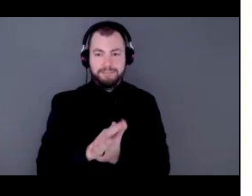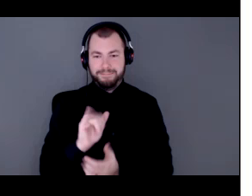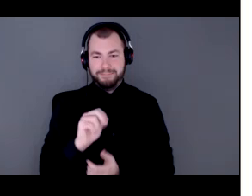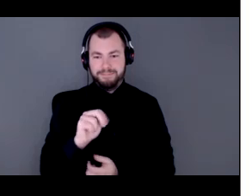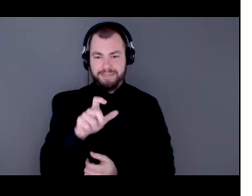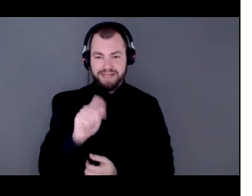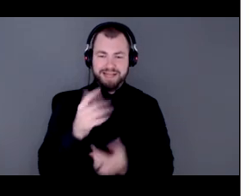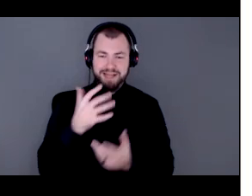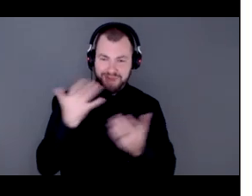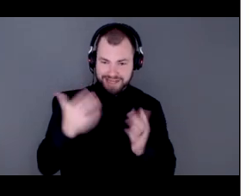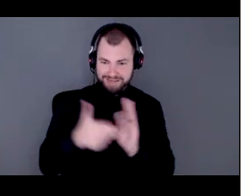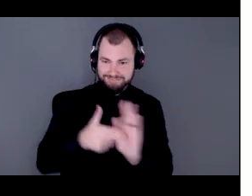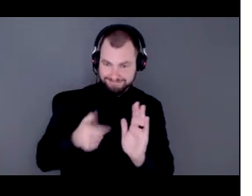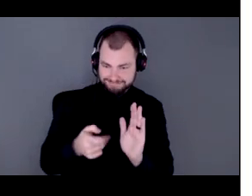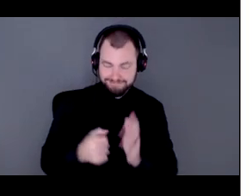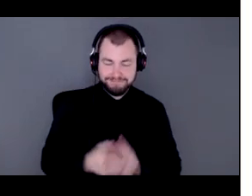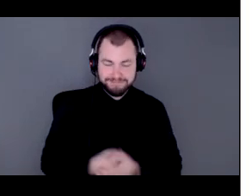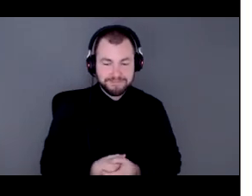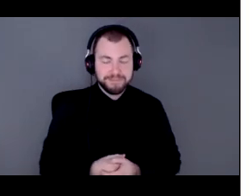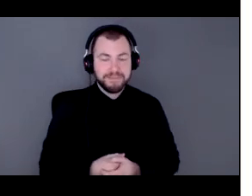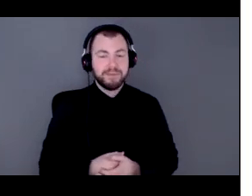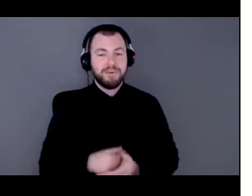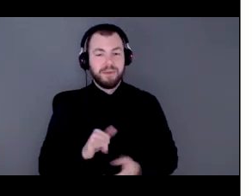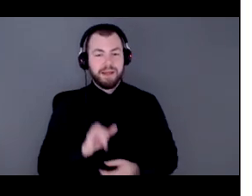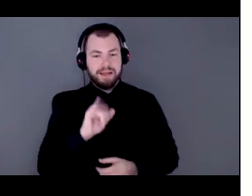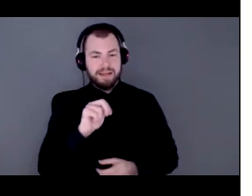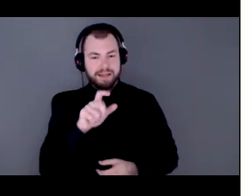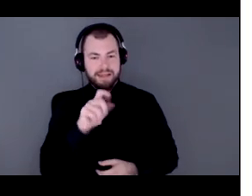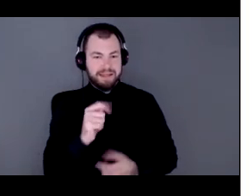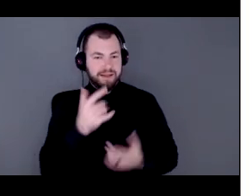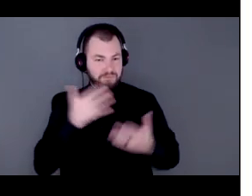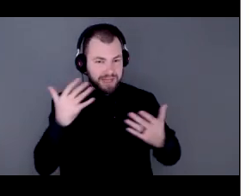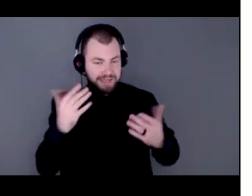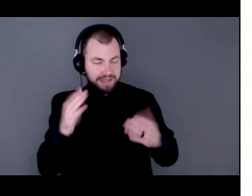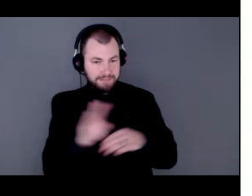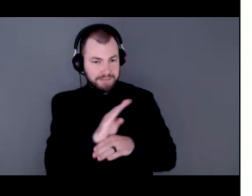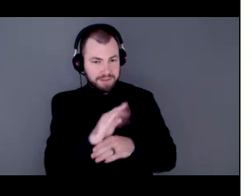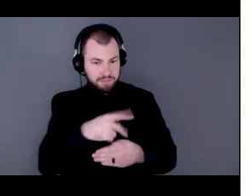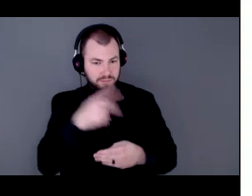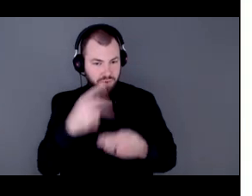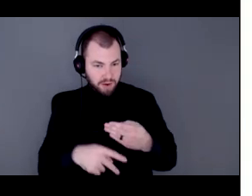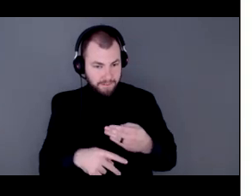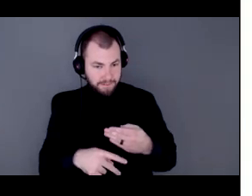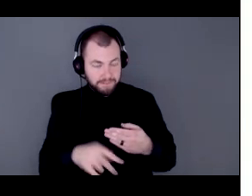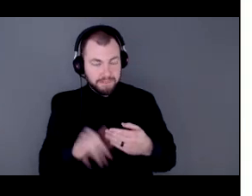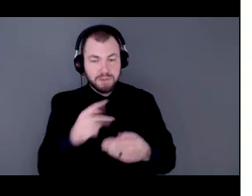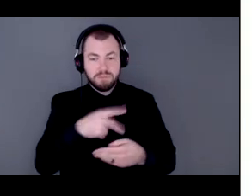thing about this is this inlet-friendly business program is a program that was in the